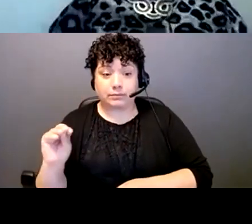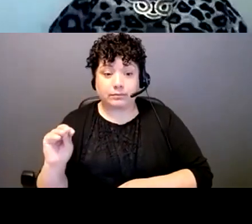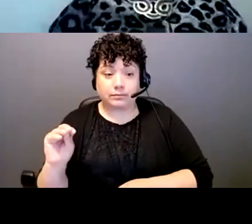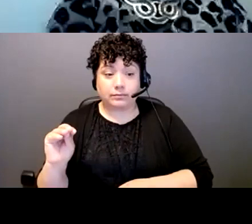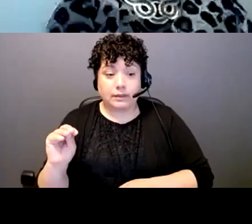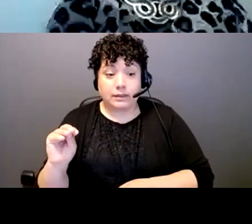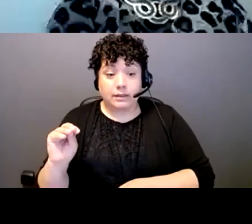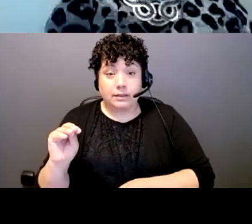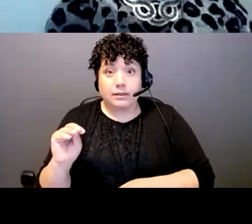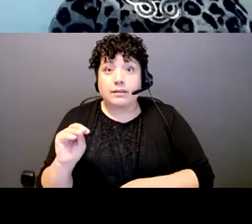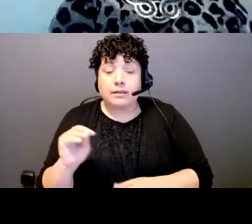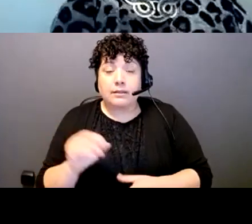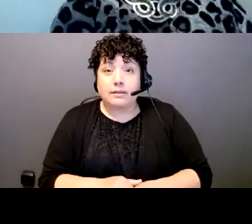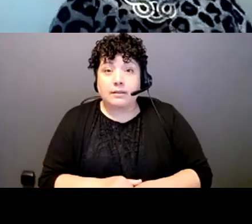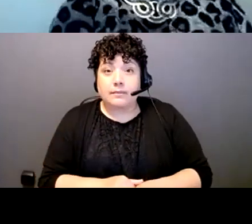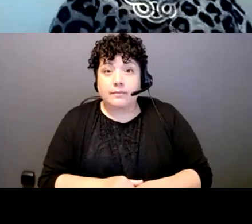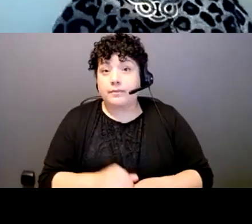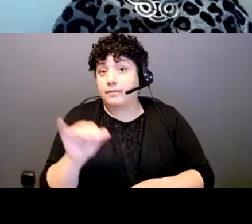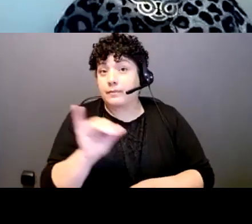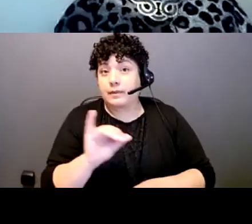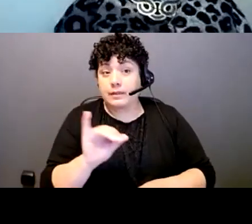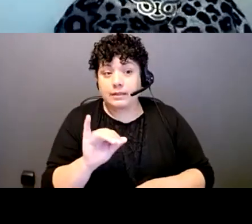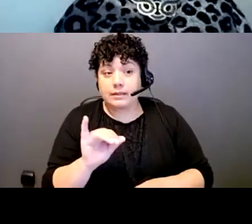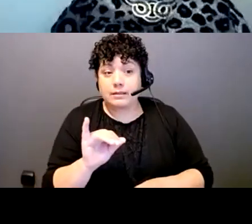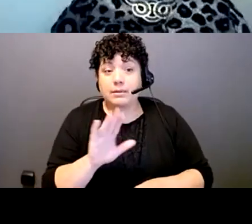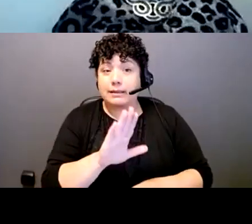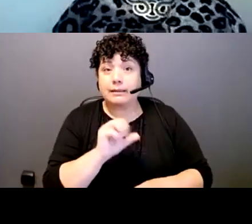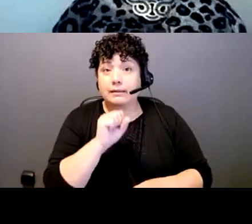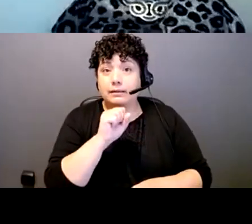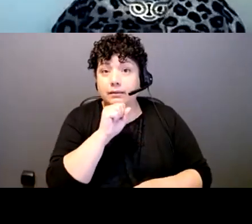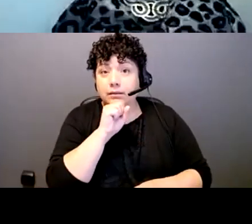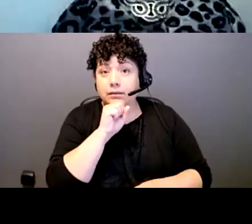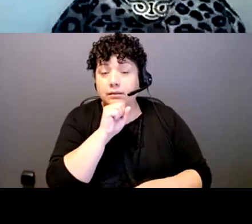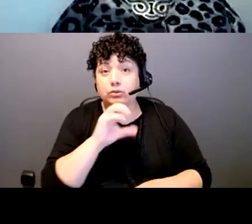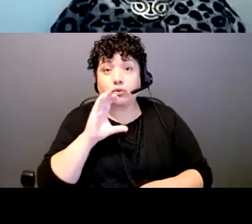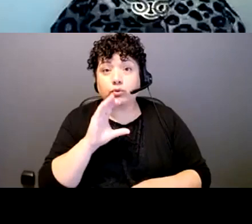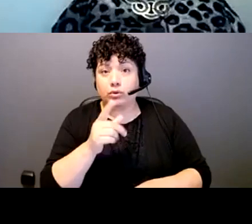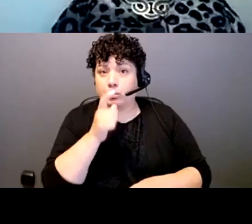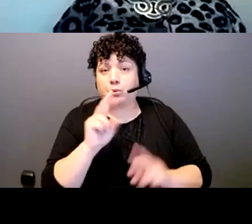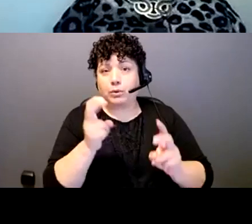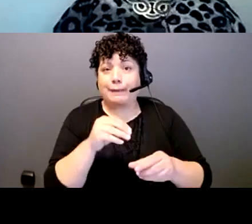So similarly with the geriatric inpatient population,